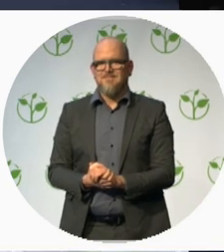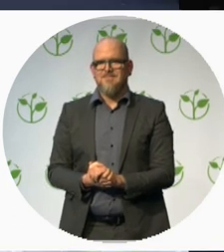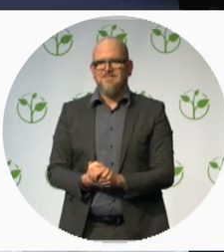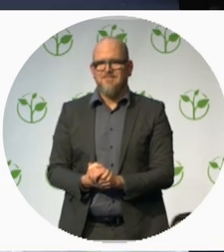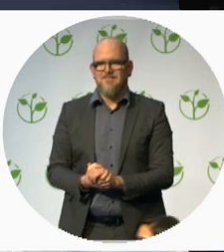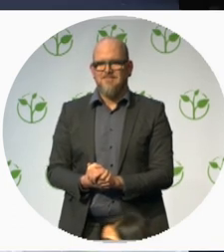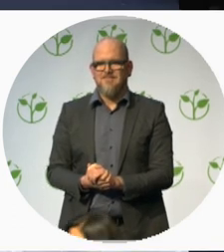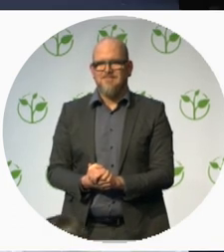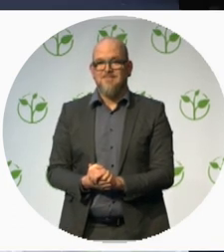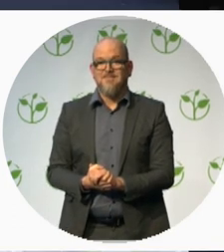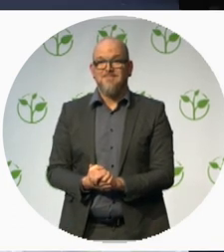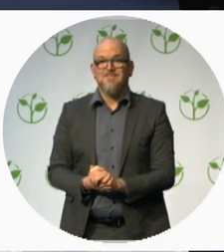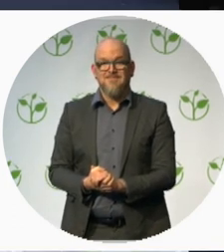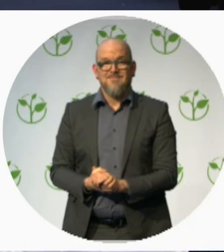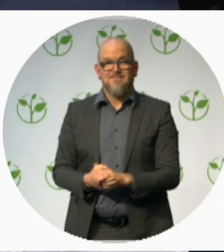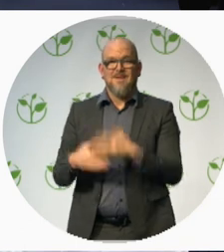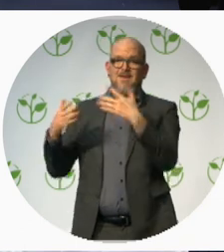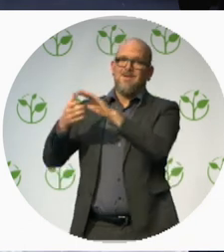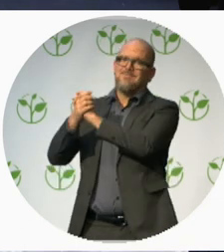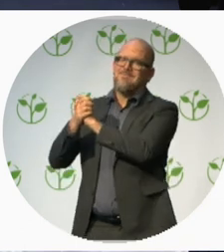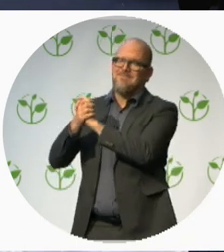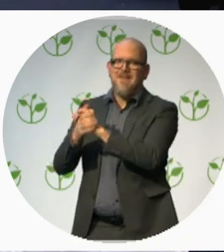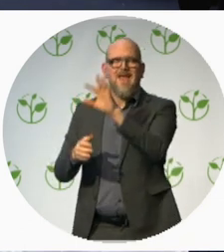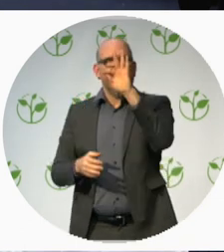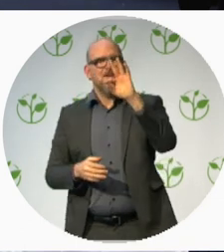Congratulations to FKM BKA from Indonesia.